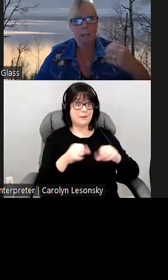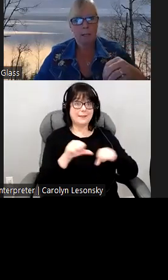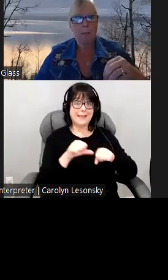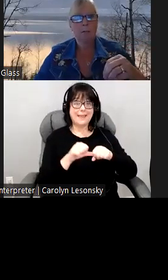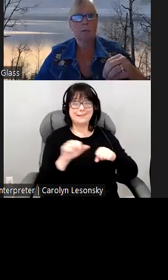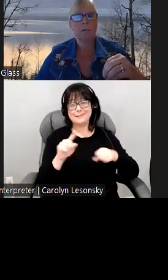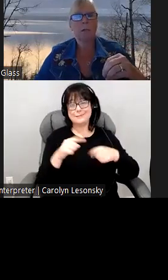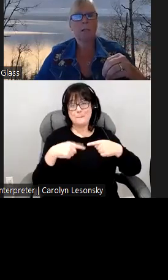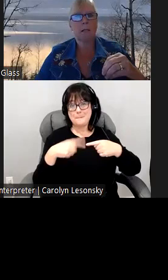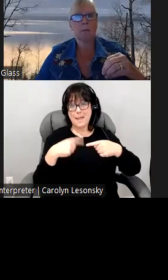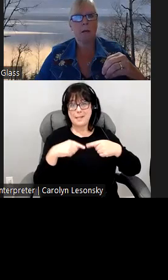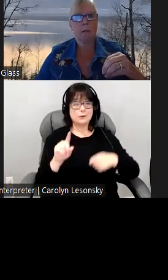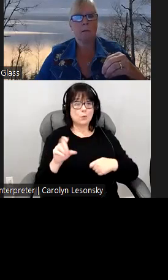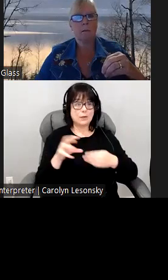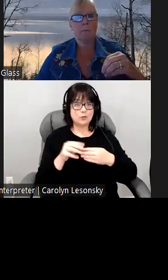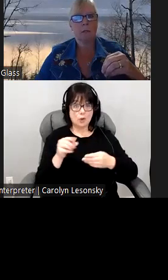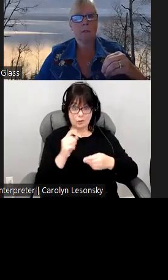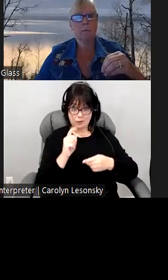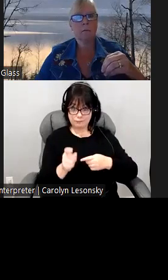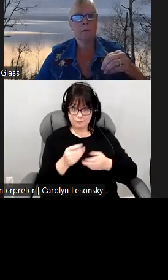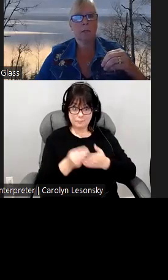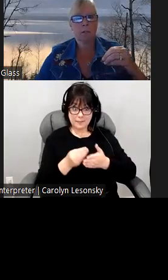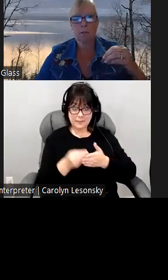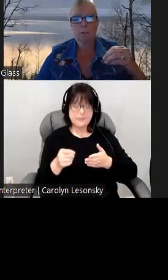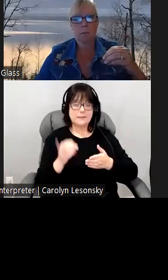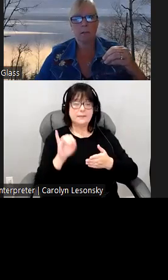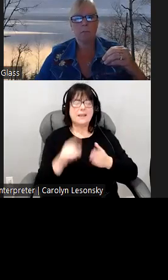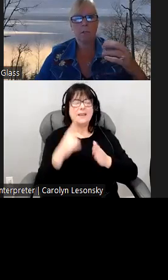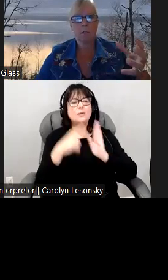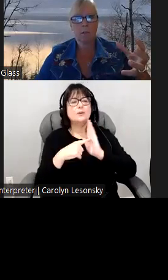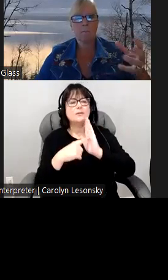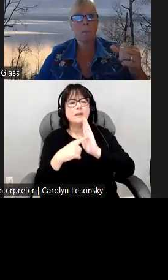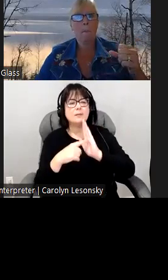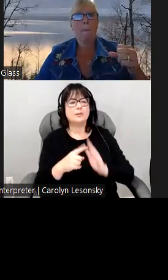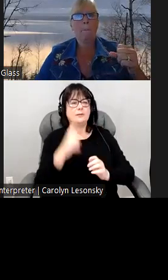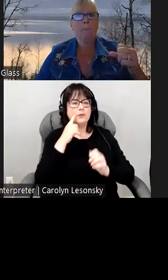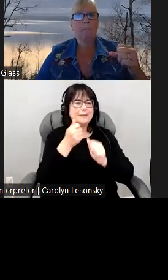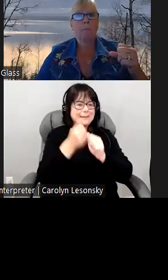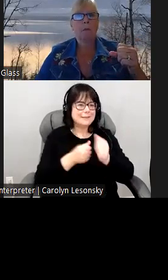plan item in the service plan to enter that figure for each service plan for each learner.